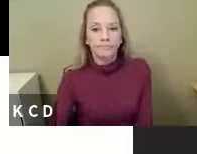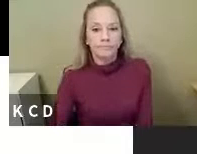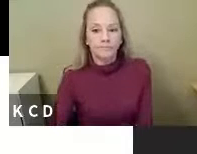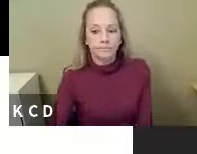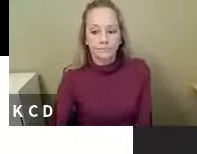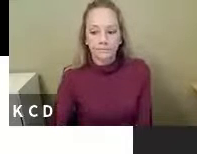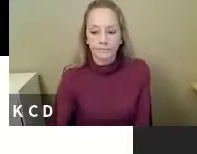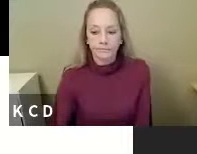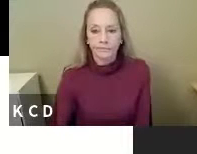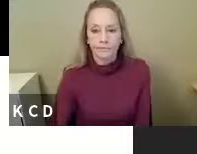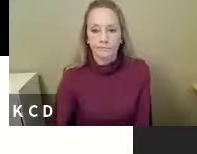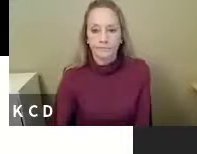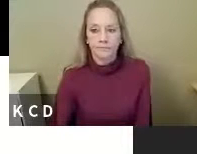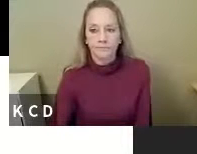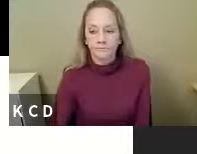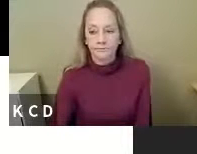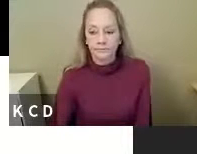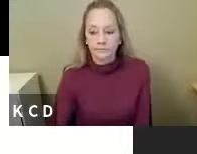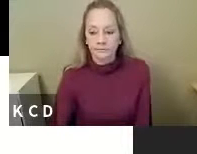So,